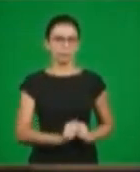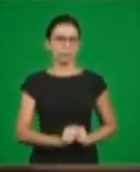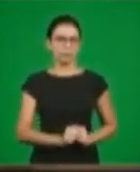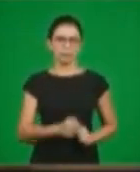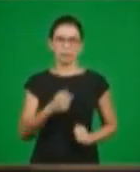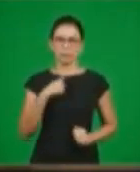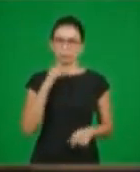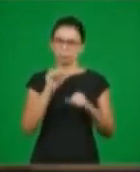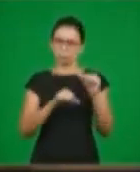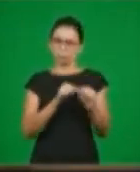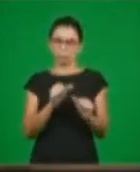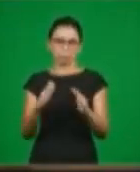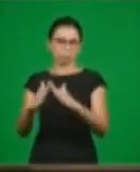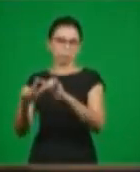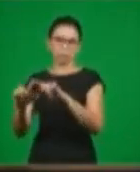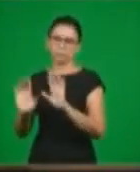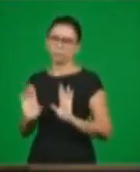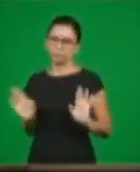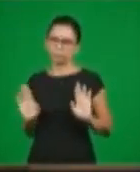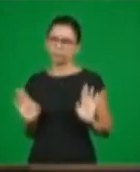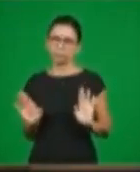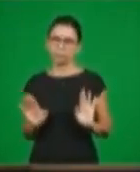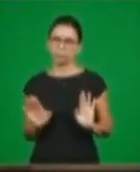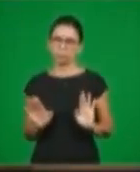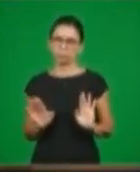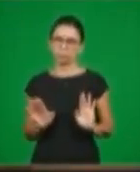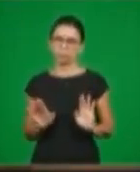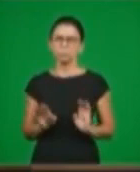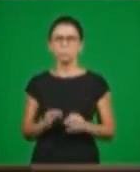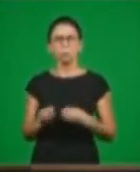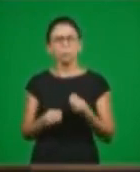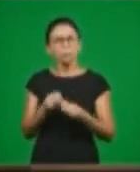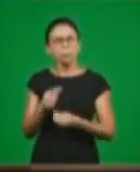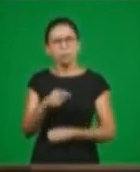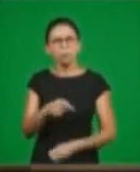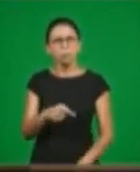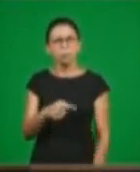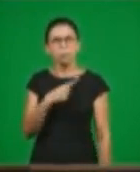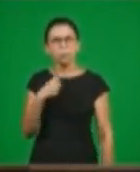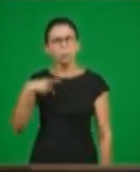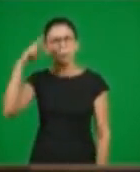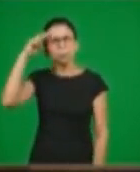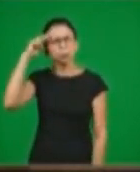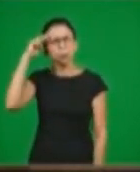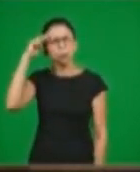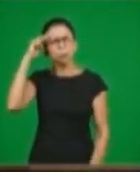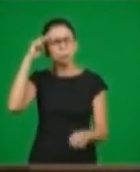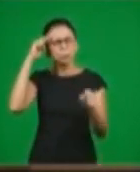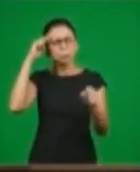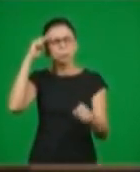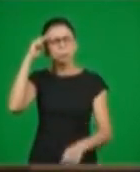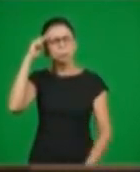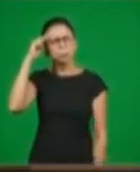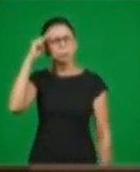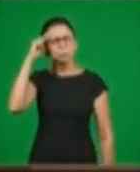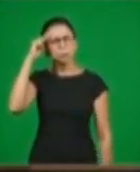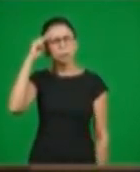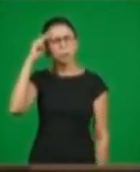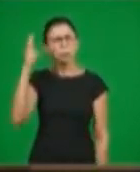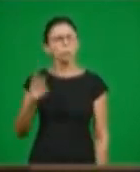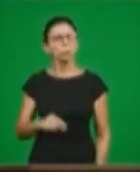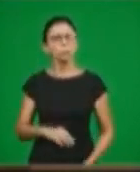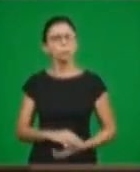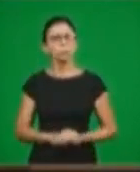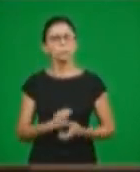there. If he's destroying the church, he needs to leave. We know pastors here